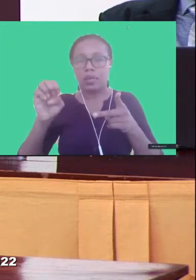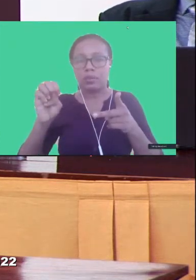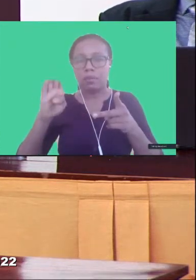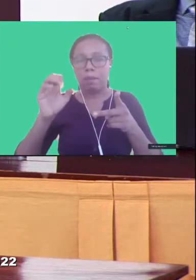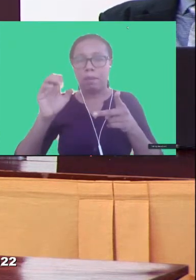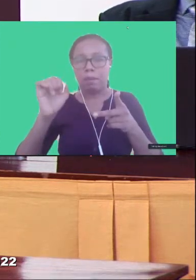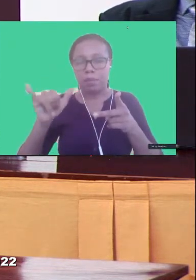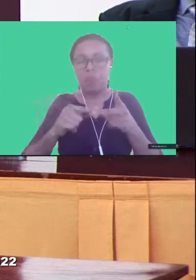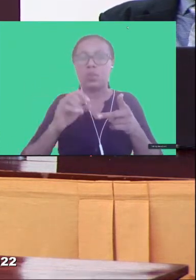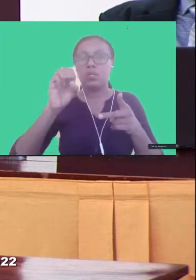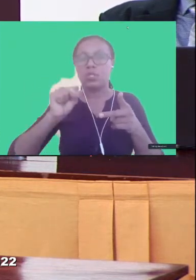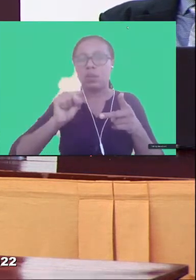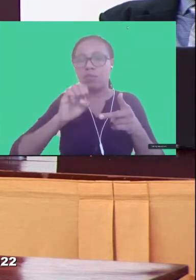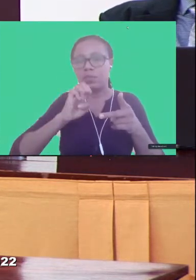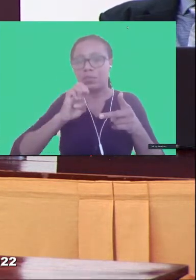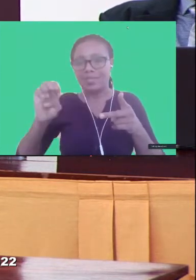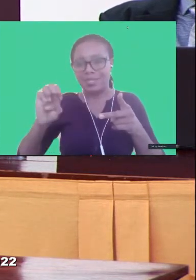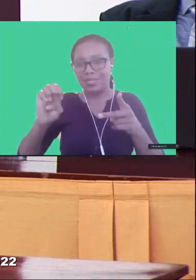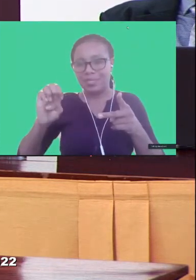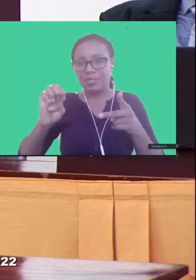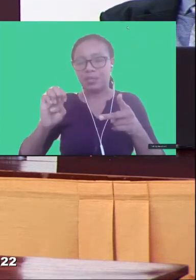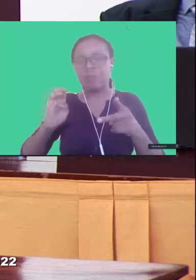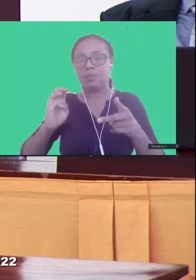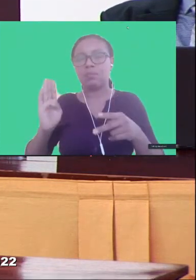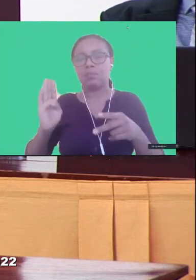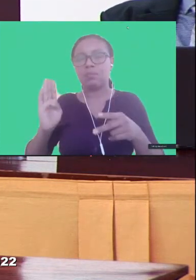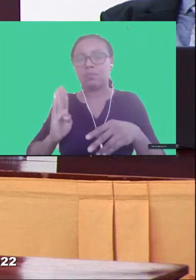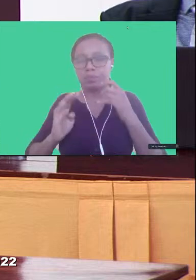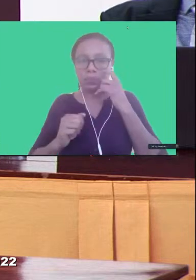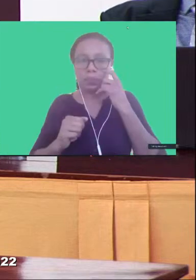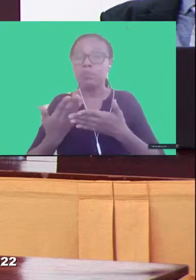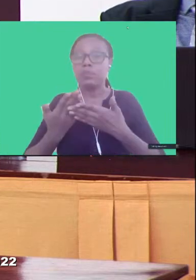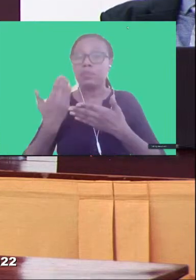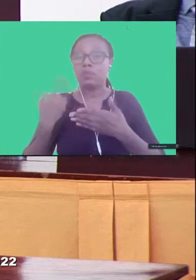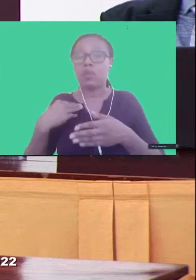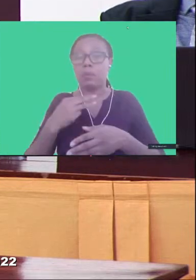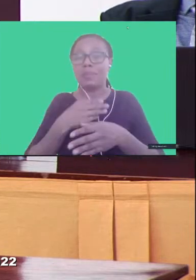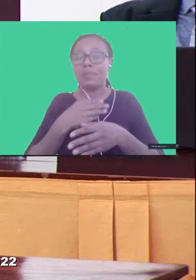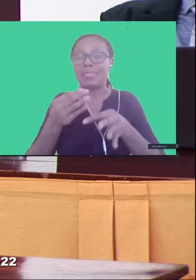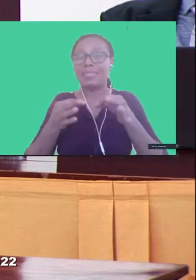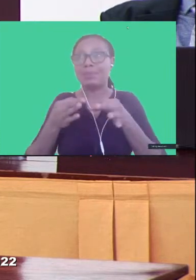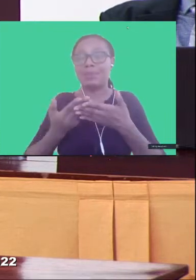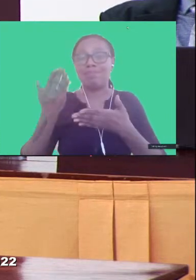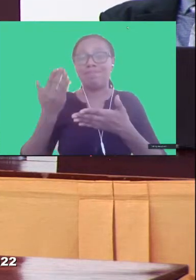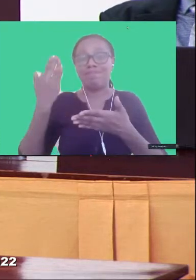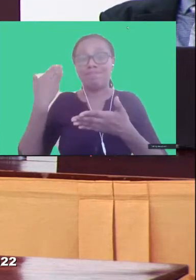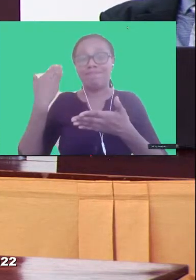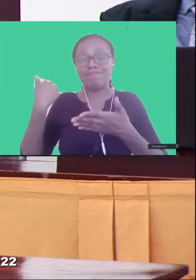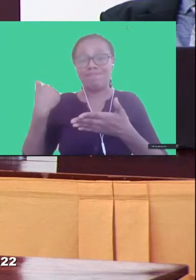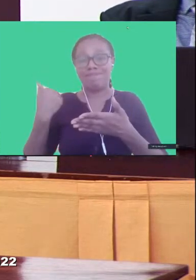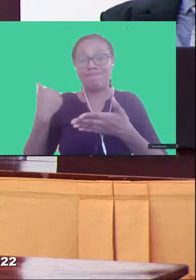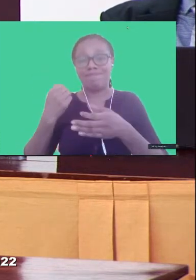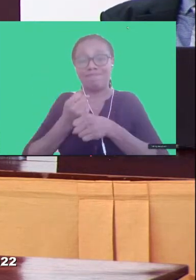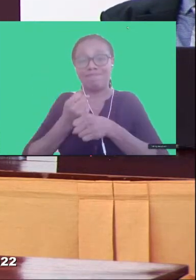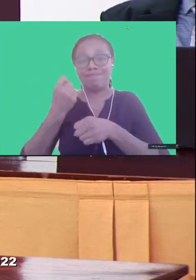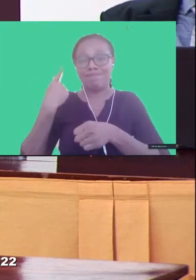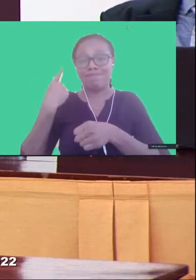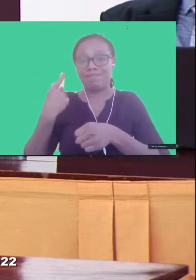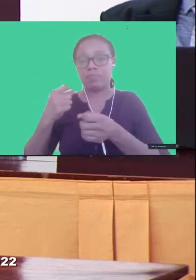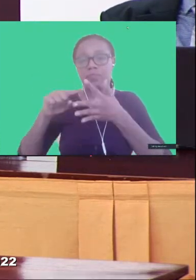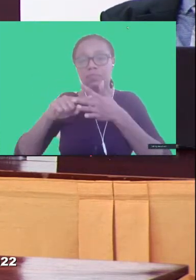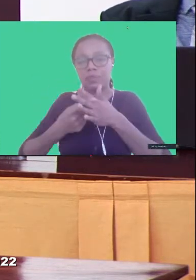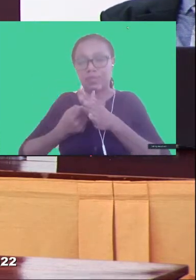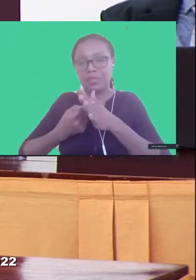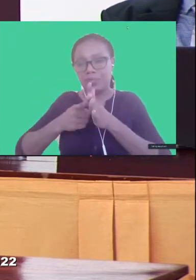last year, but unfortunately were delayed because of the advent of the COVID-19 pandemic.